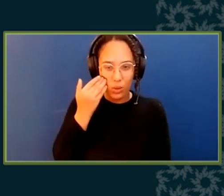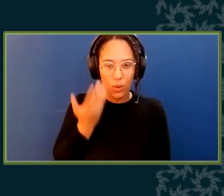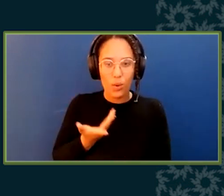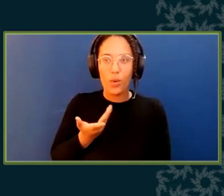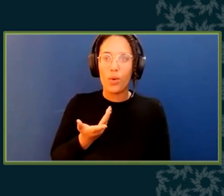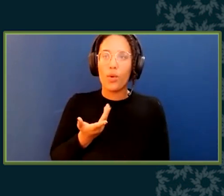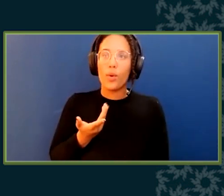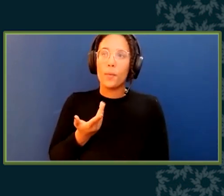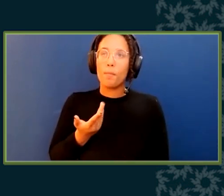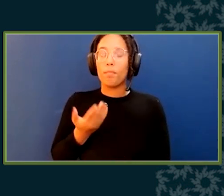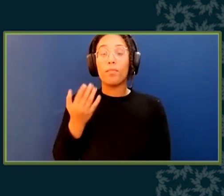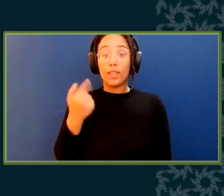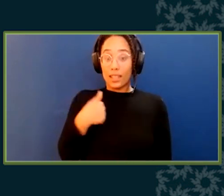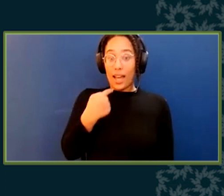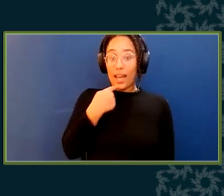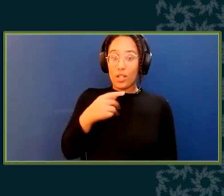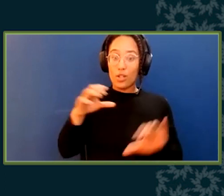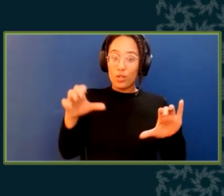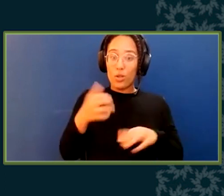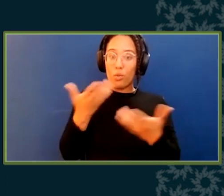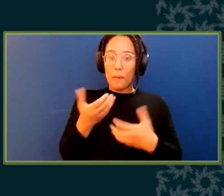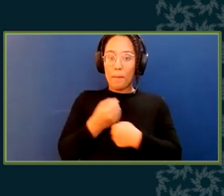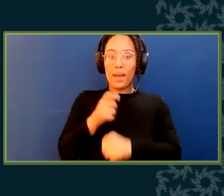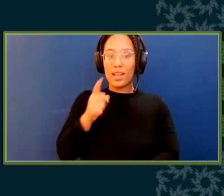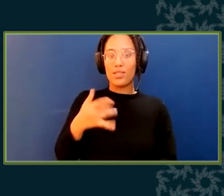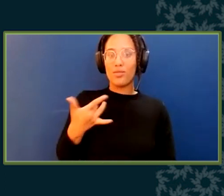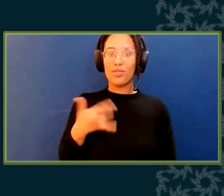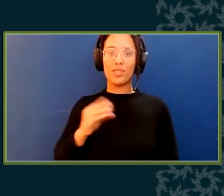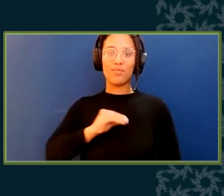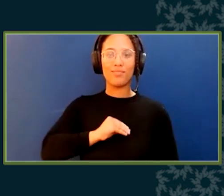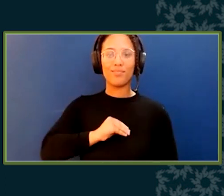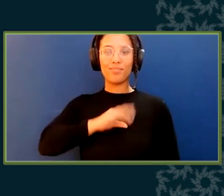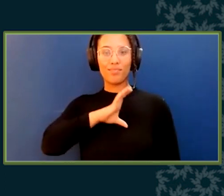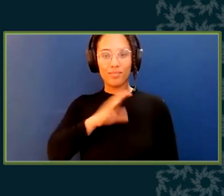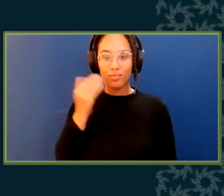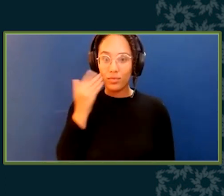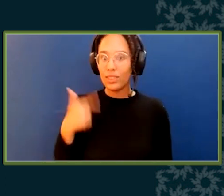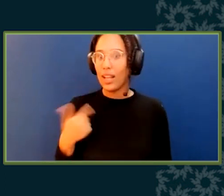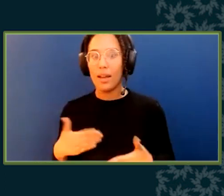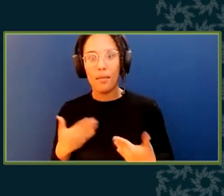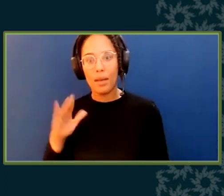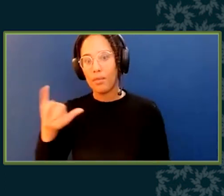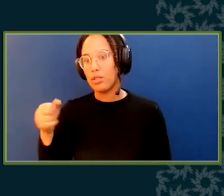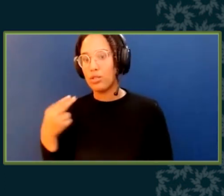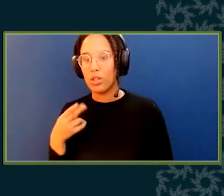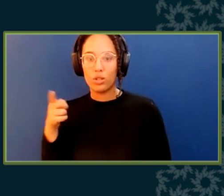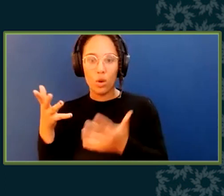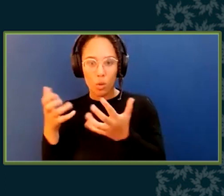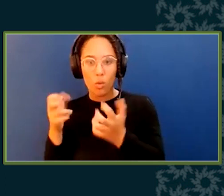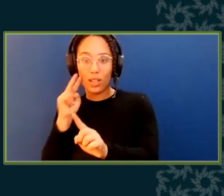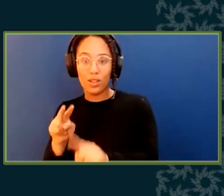like, do what lights you up, like, I'm glad that there's somebody like Josh who wants to look at LLC code, like laws. I